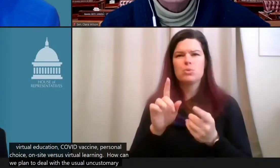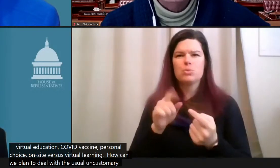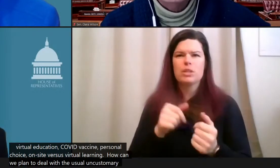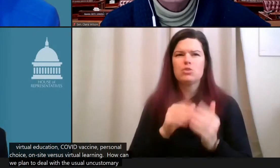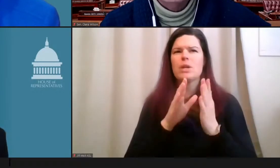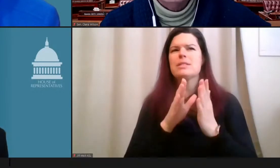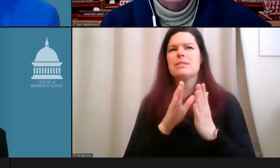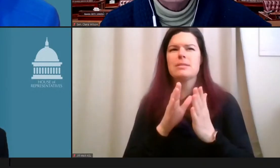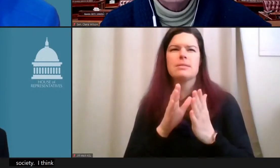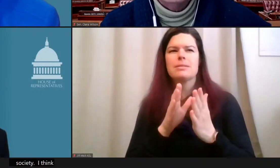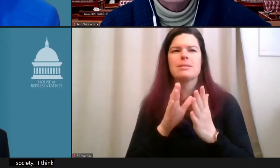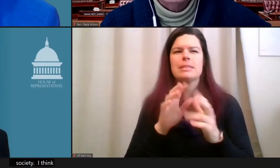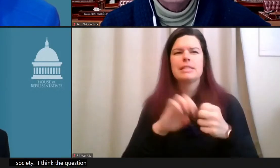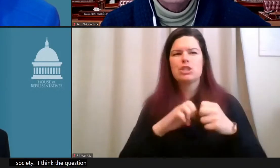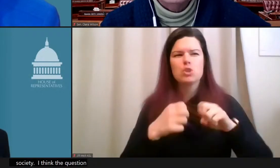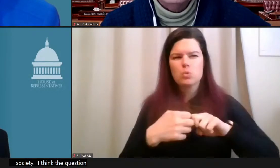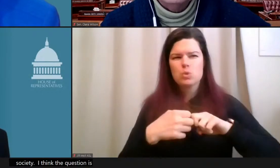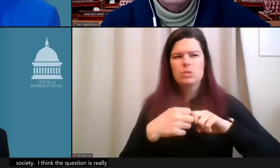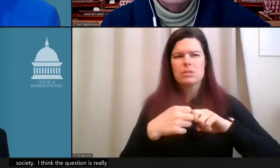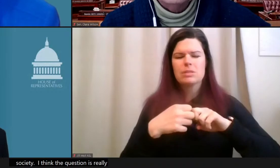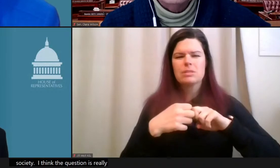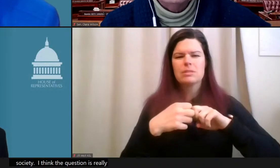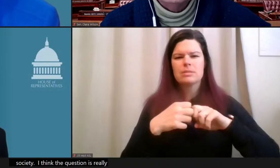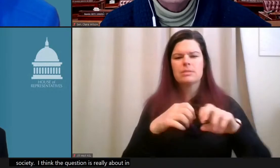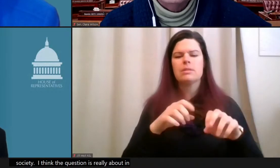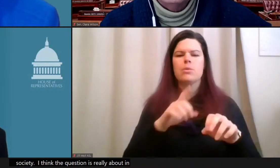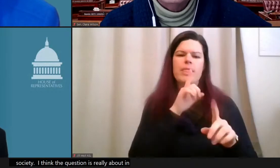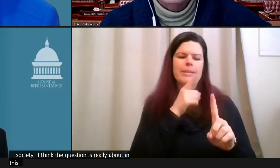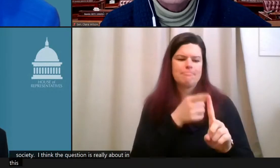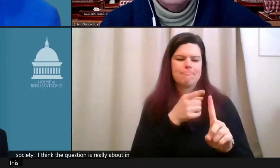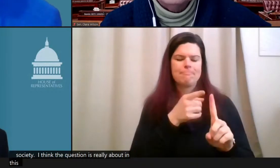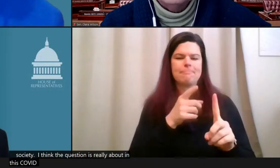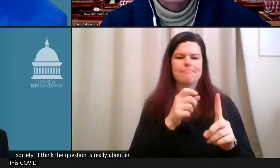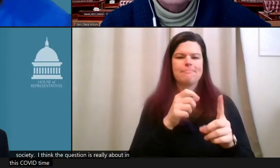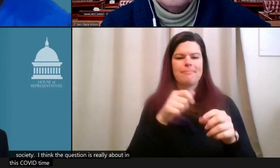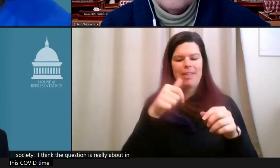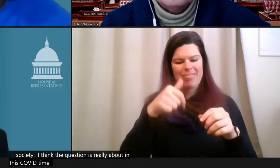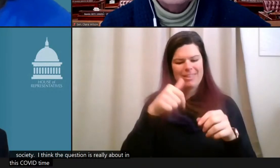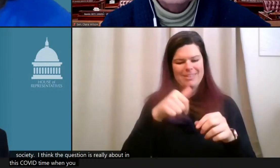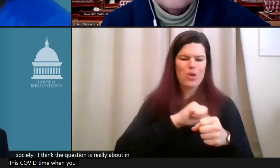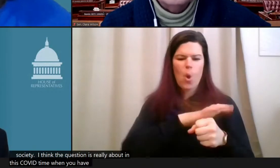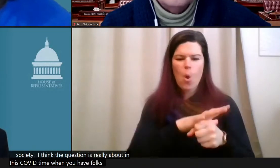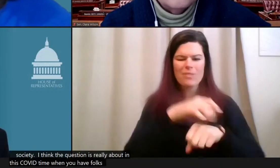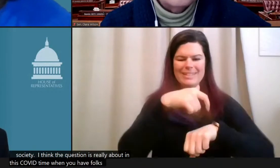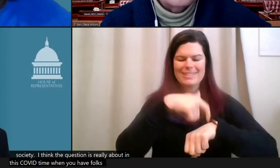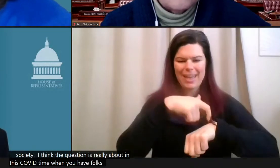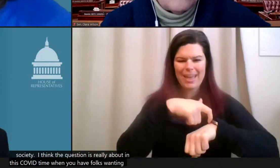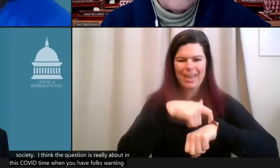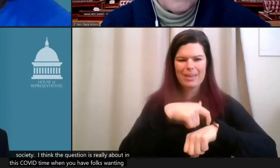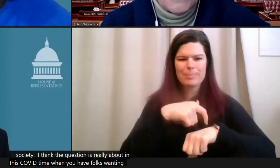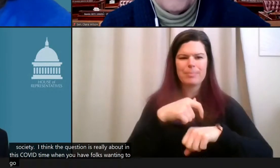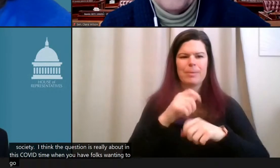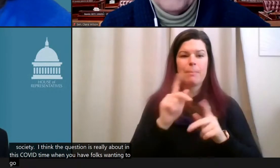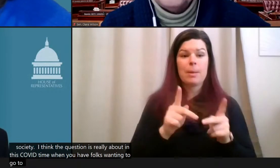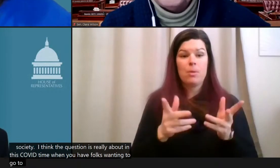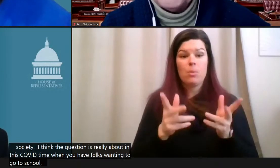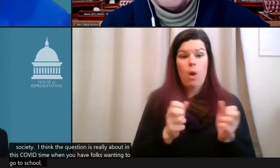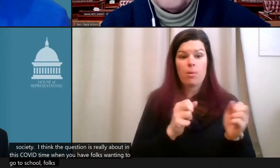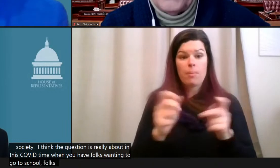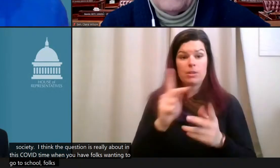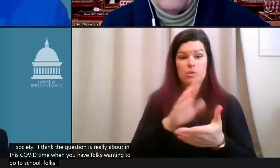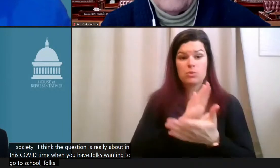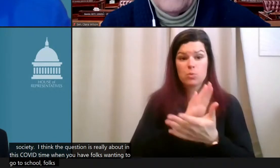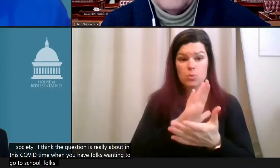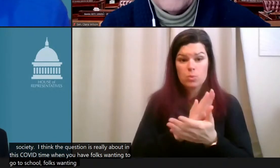about, in this COVID time, when you have folks wanting to go to school, folks wanting to be stay safe